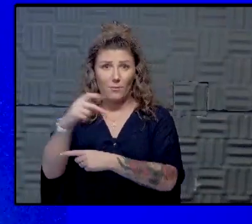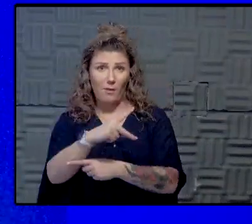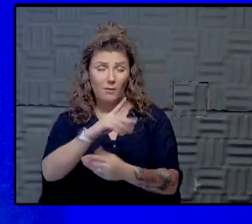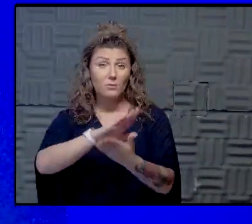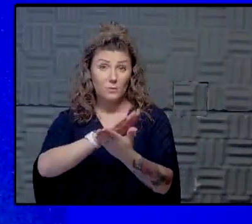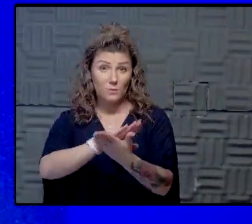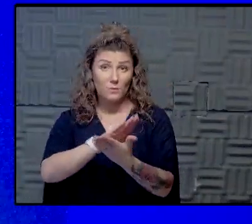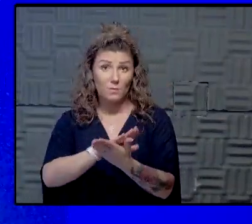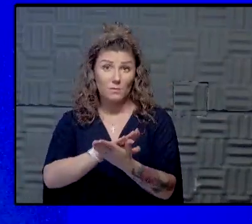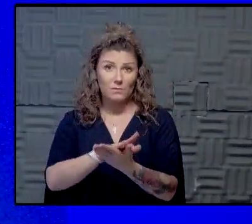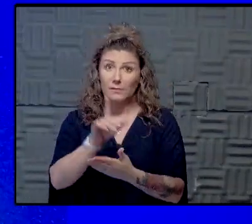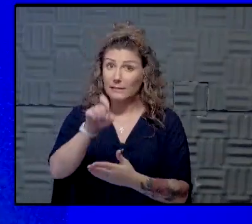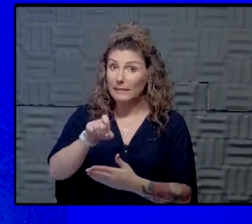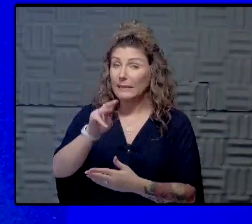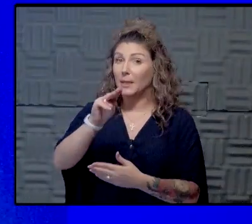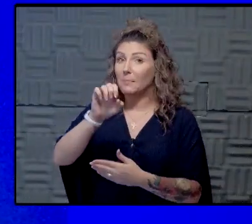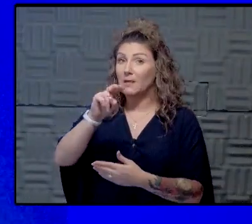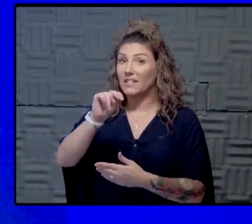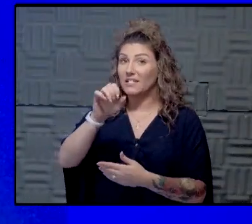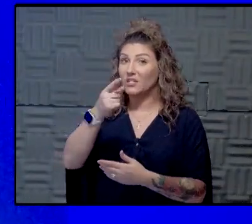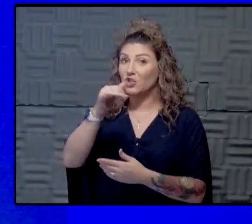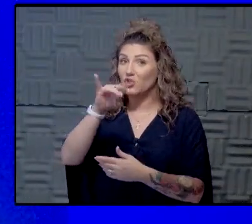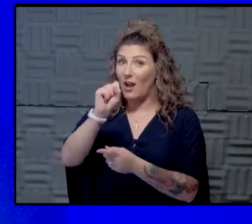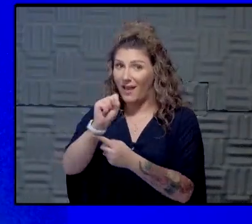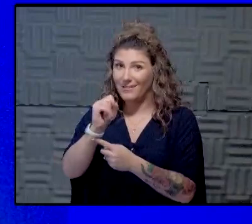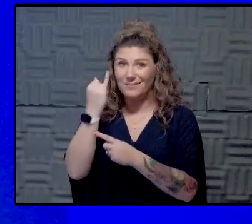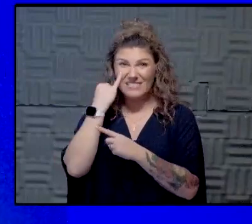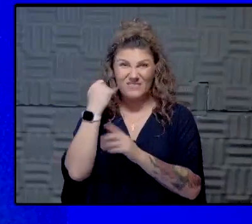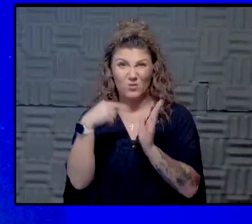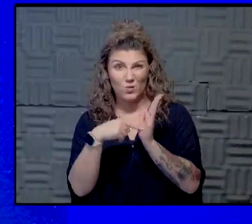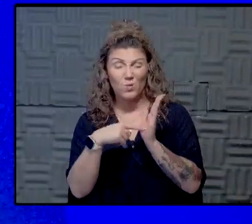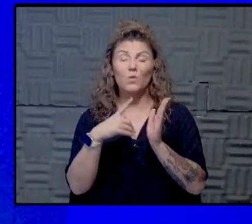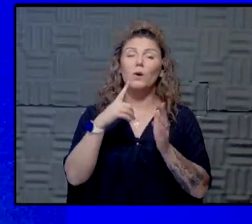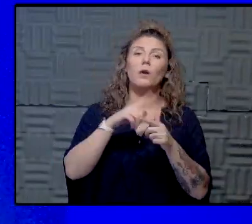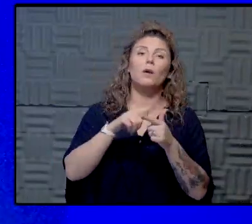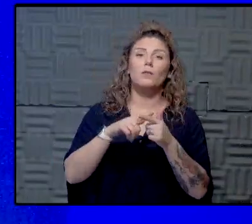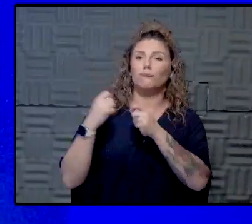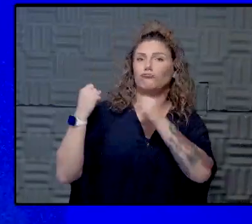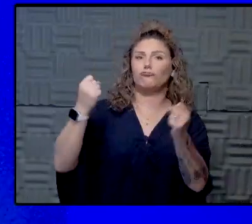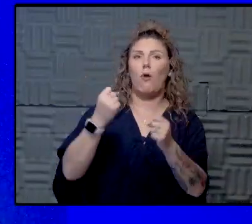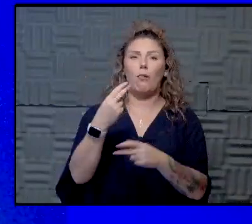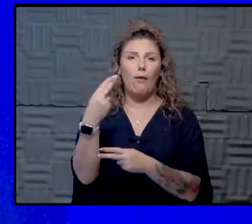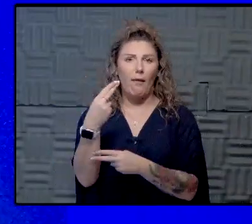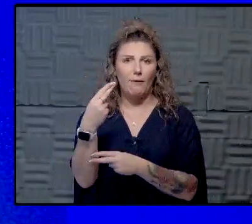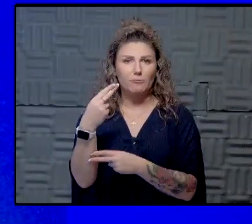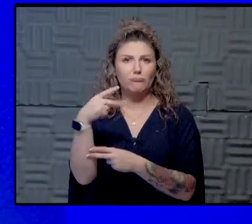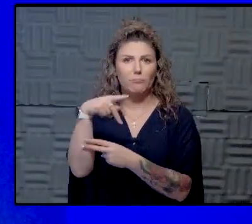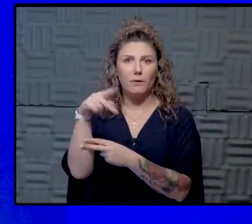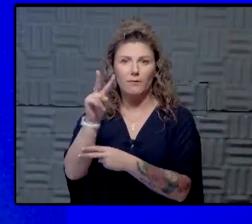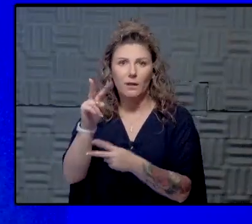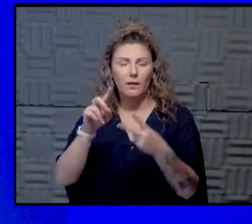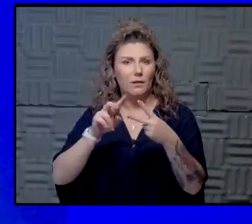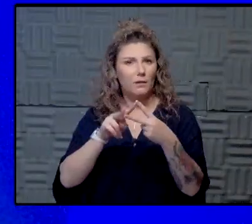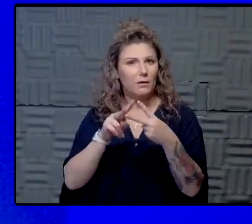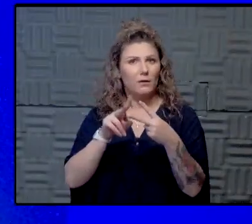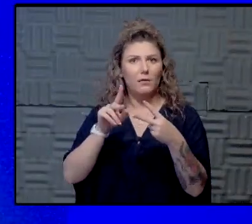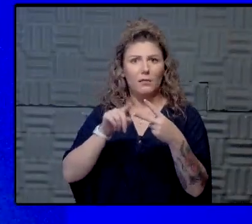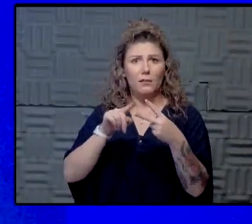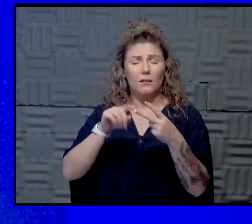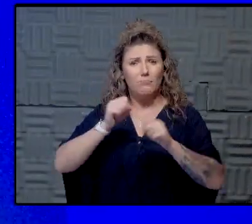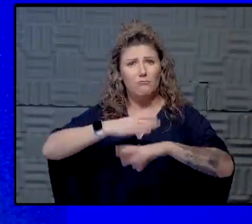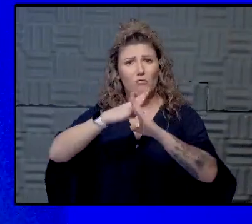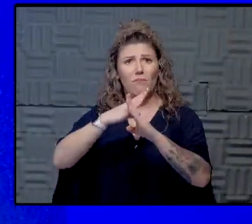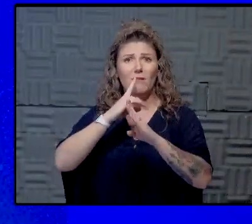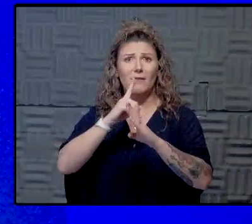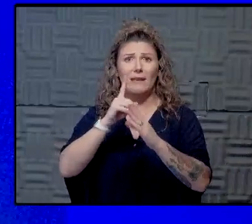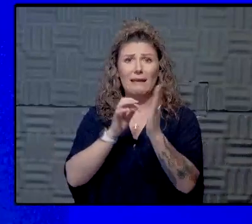to school because they need their meningitis vaccine if they're due for it. We also believe strongly about the HPV vaccine, how amazing you can prevent cancer